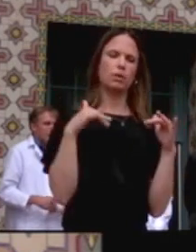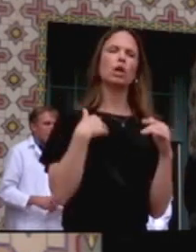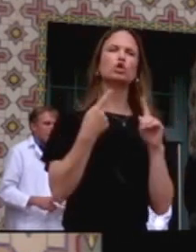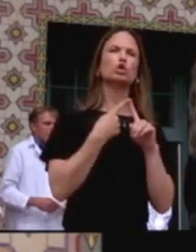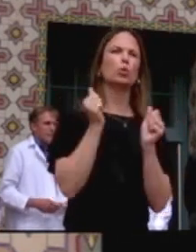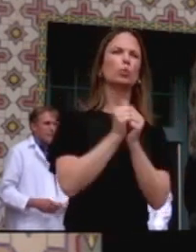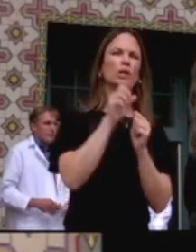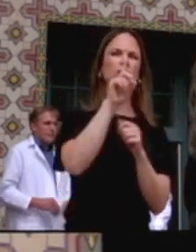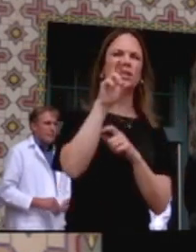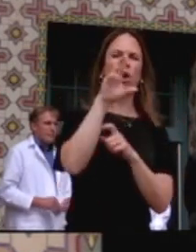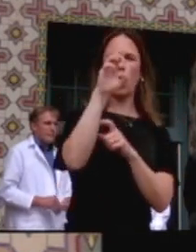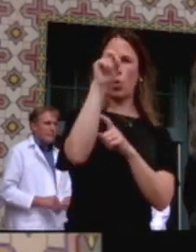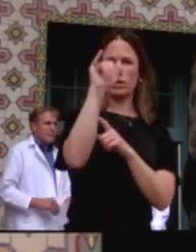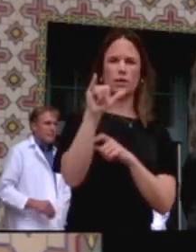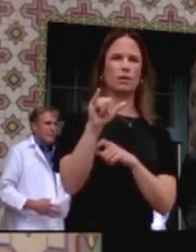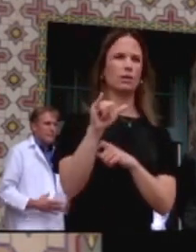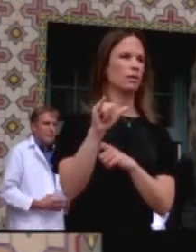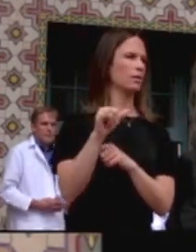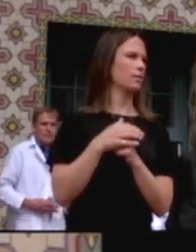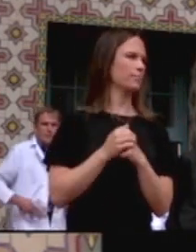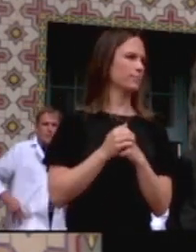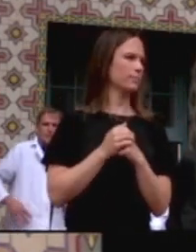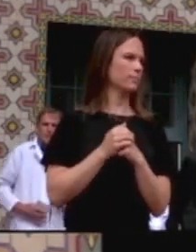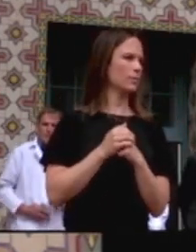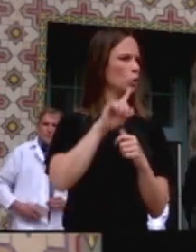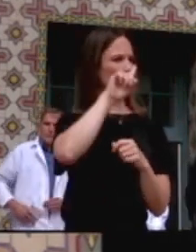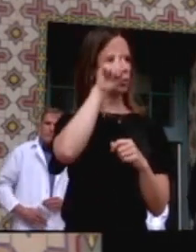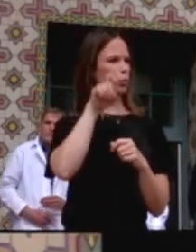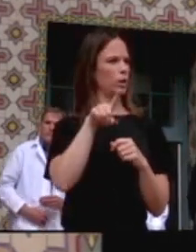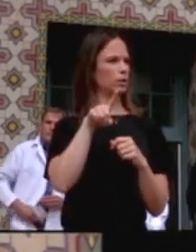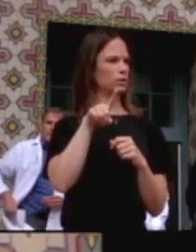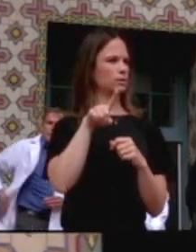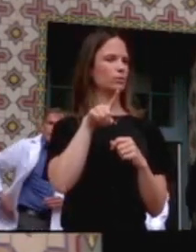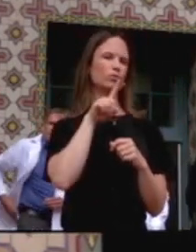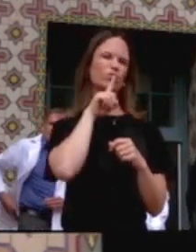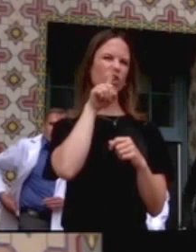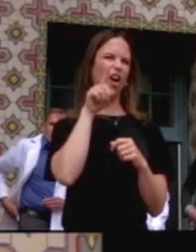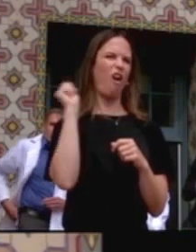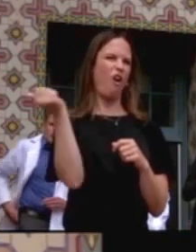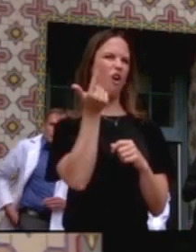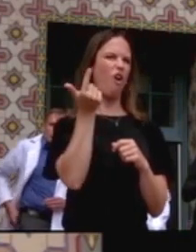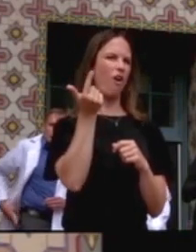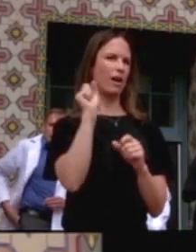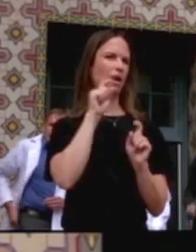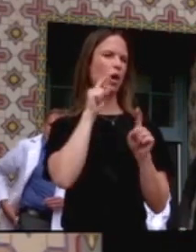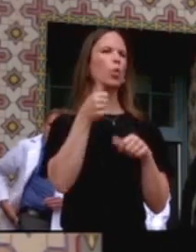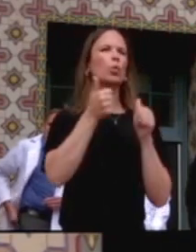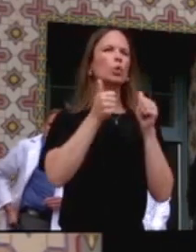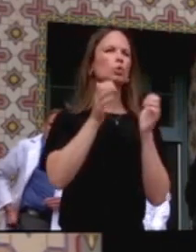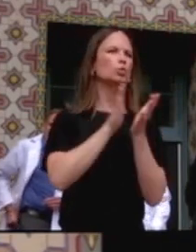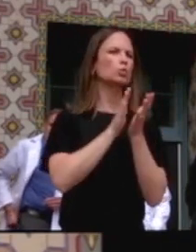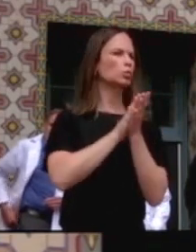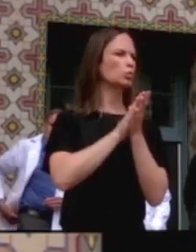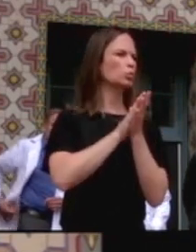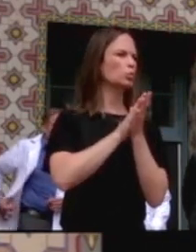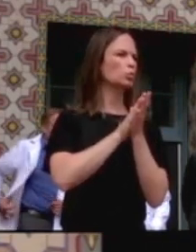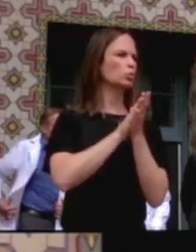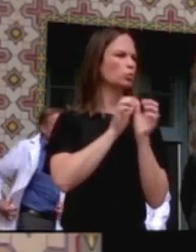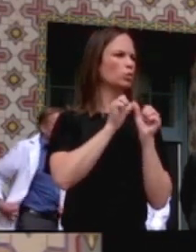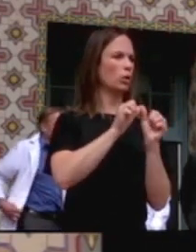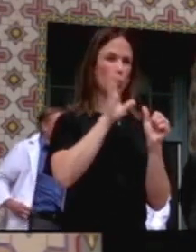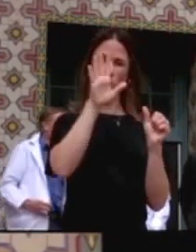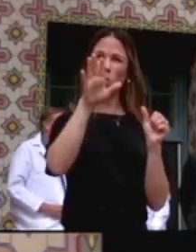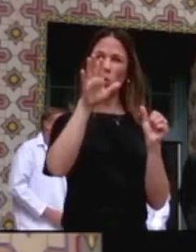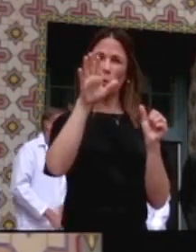start with Dr. Cody, if I can, but the question applies to everyone. Once school resumes, will students and teachers be required to